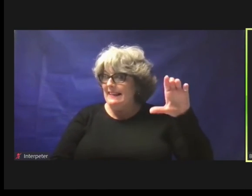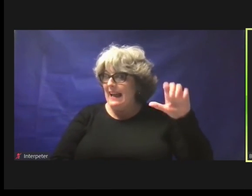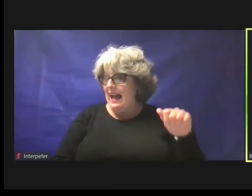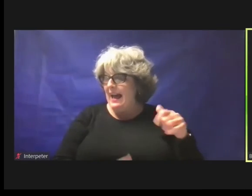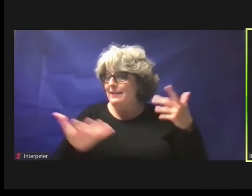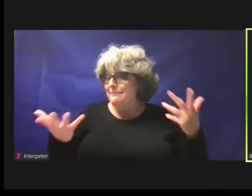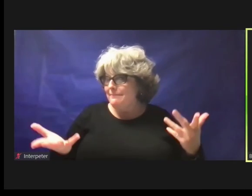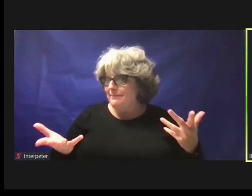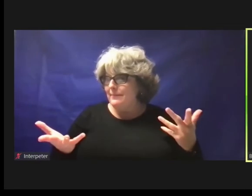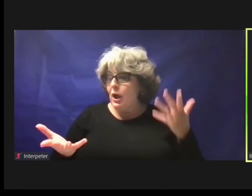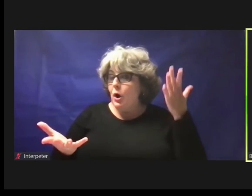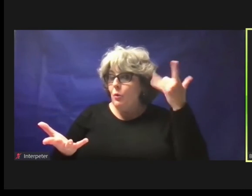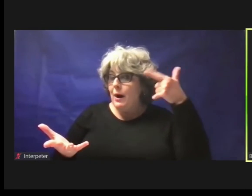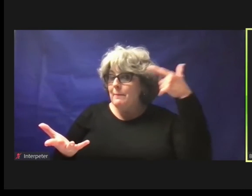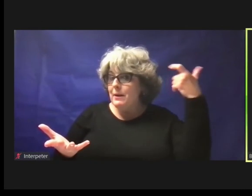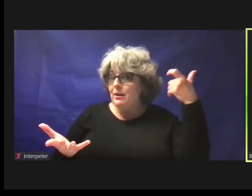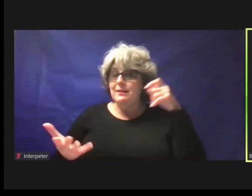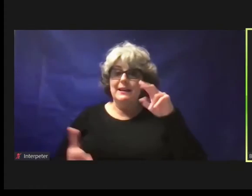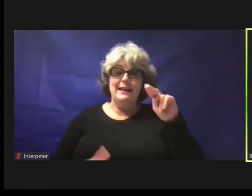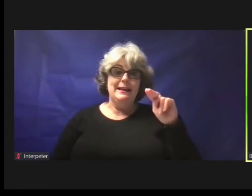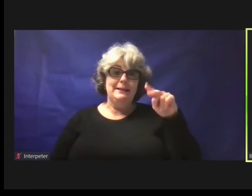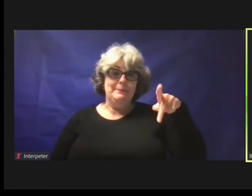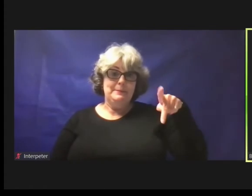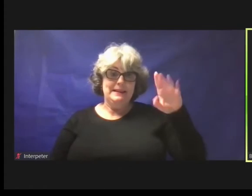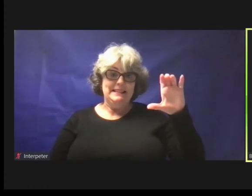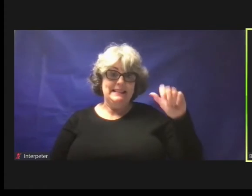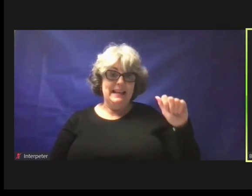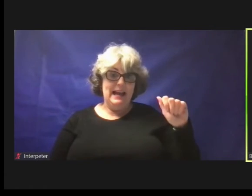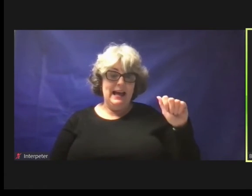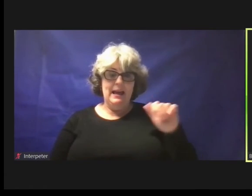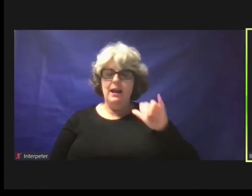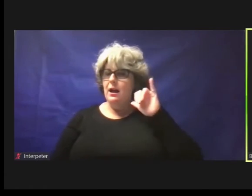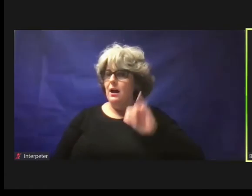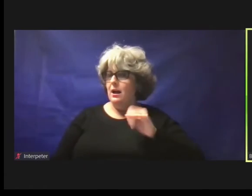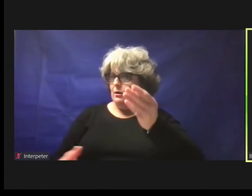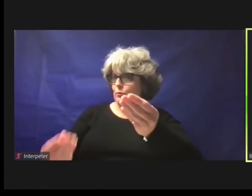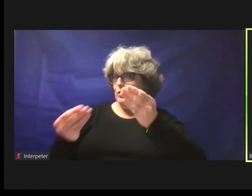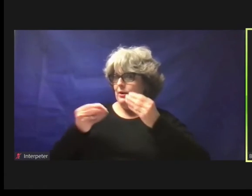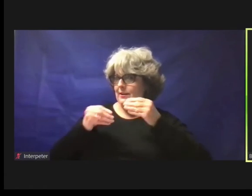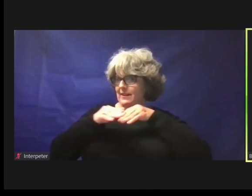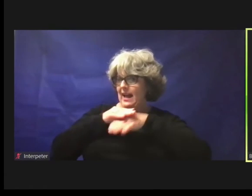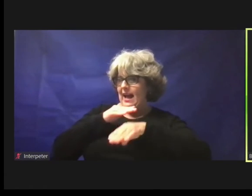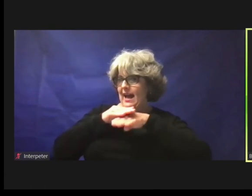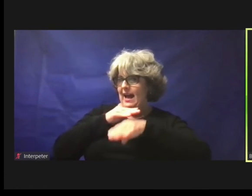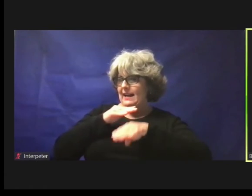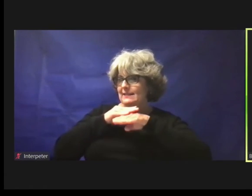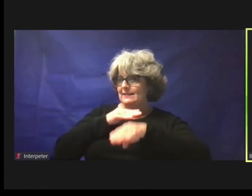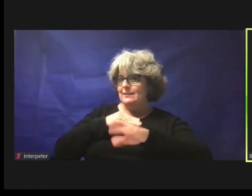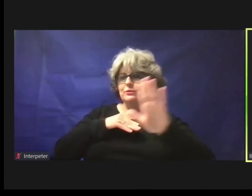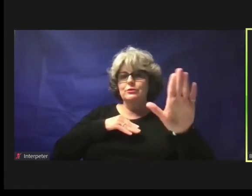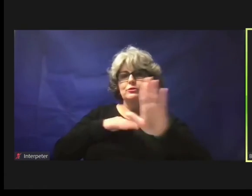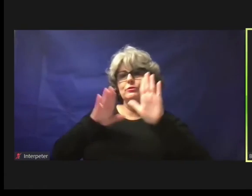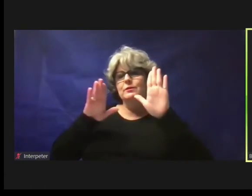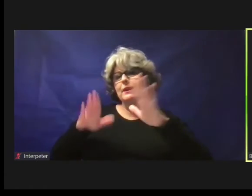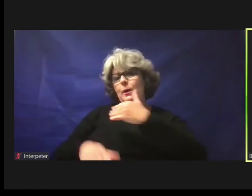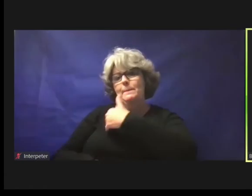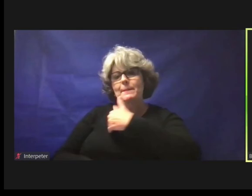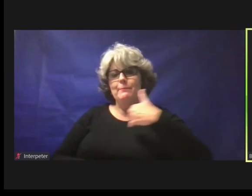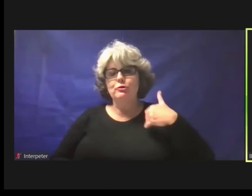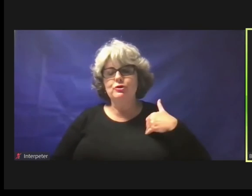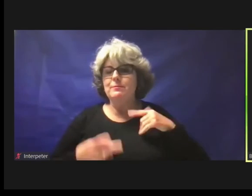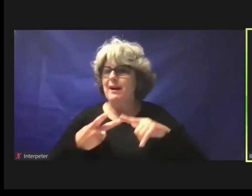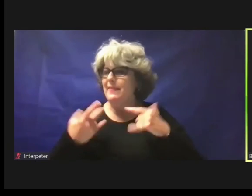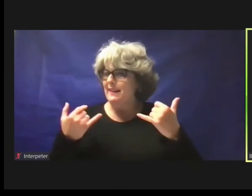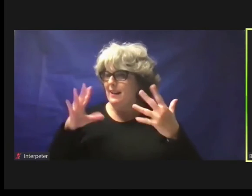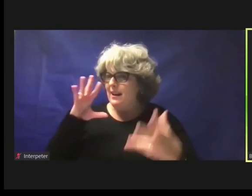NPCA. Because of the NPCA, we were given access to their wonderful membership, I think